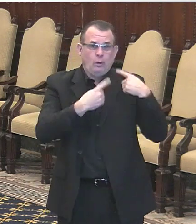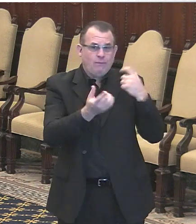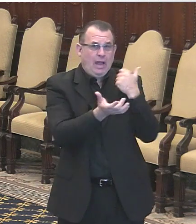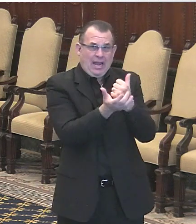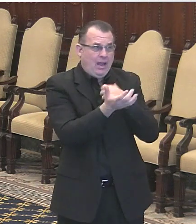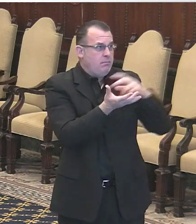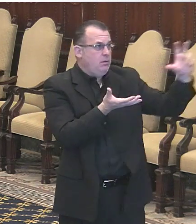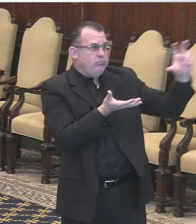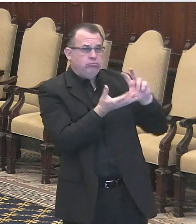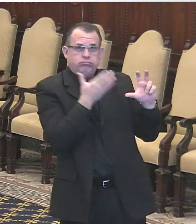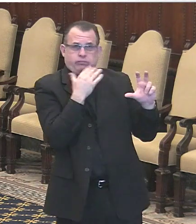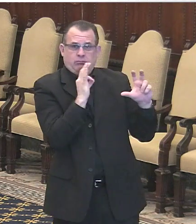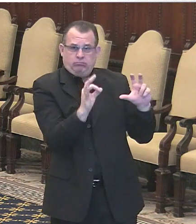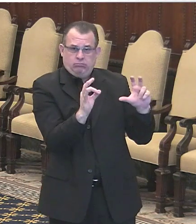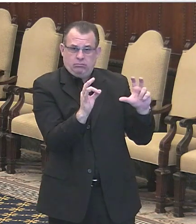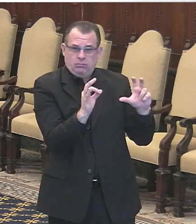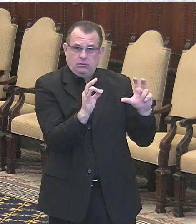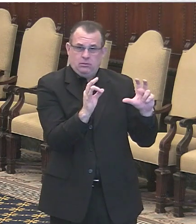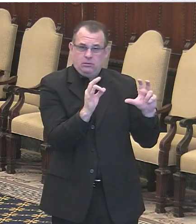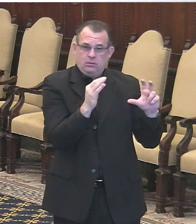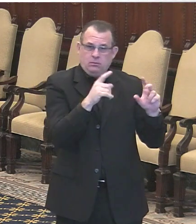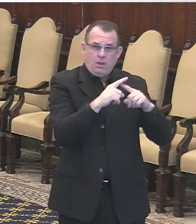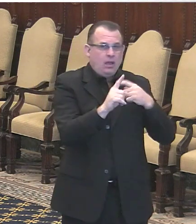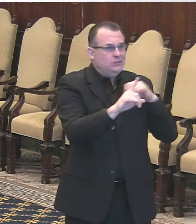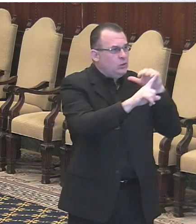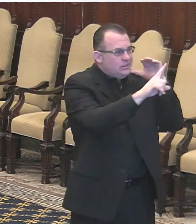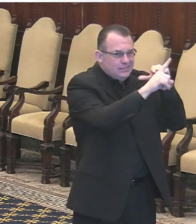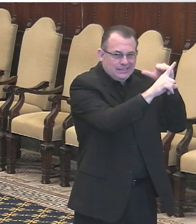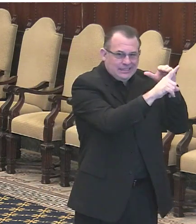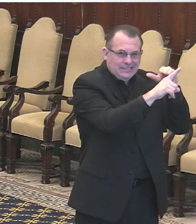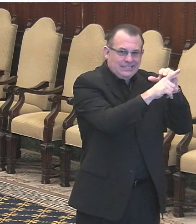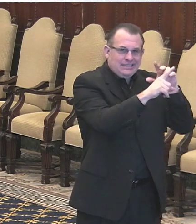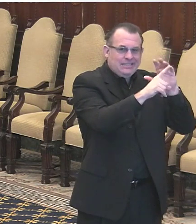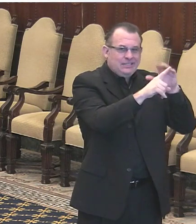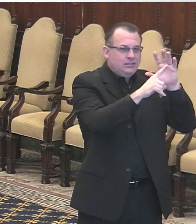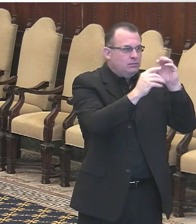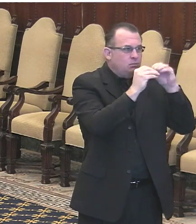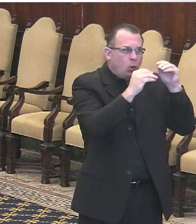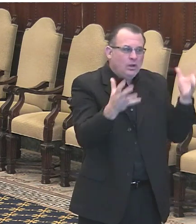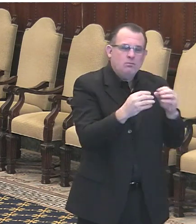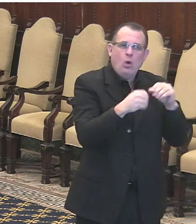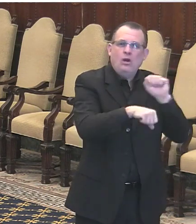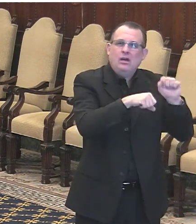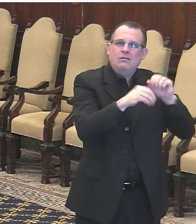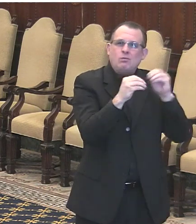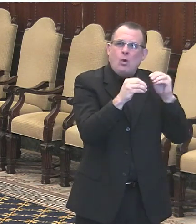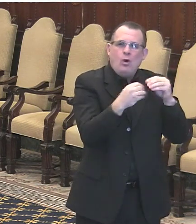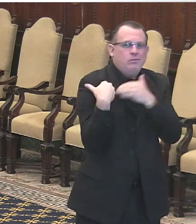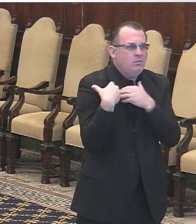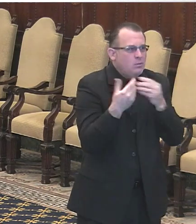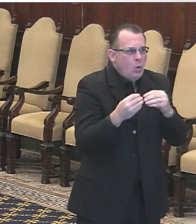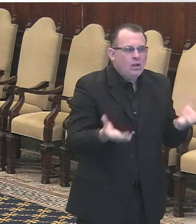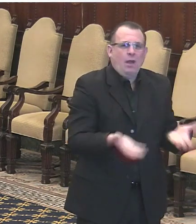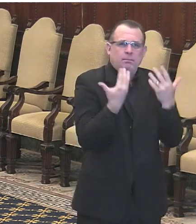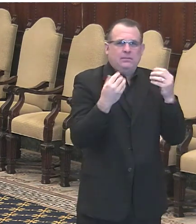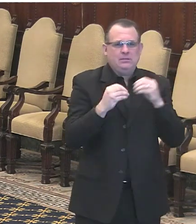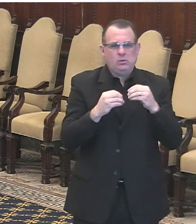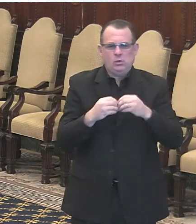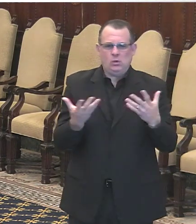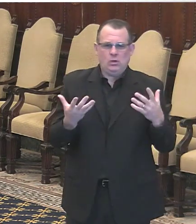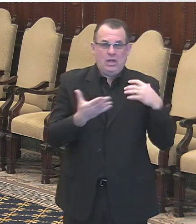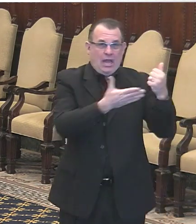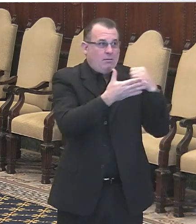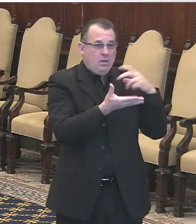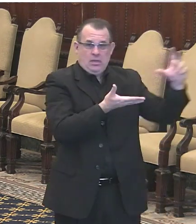recover its cost, we call on our lawmakers in Washington to take further action. With this assistance, we can ensure that Philadelphia is